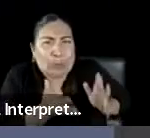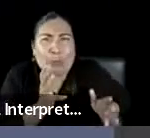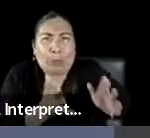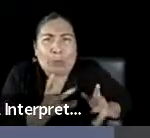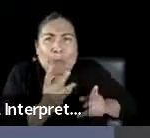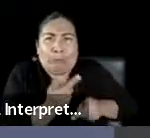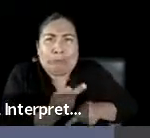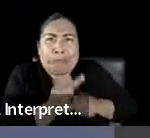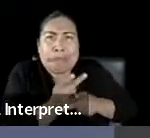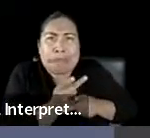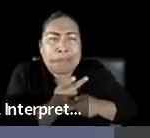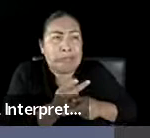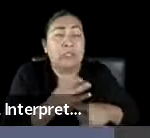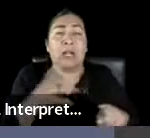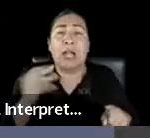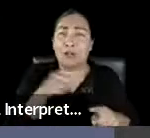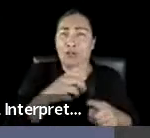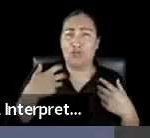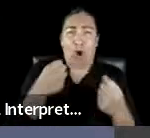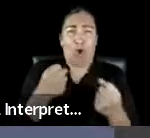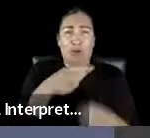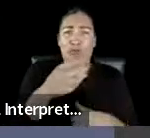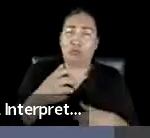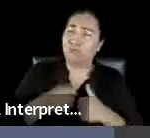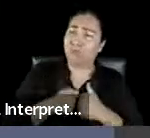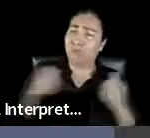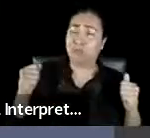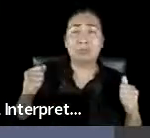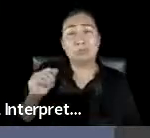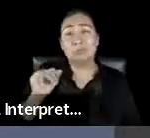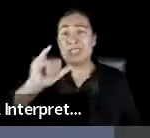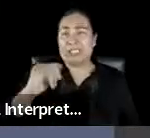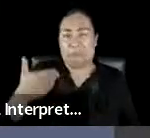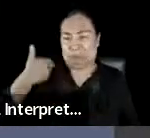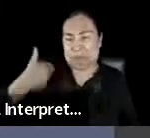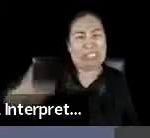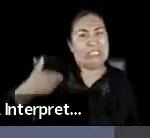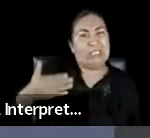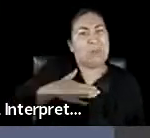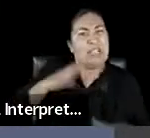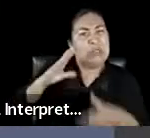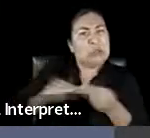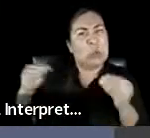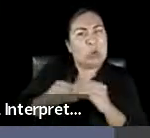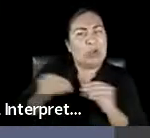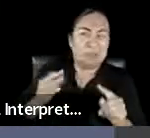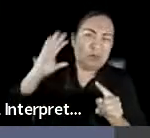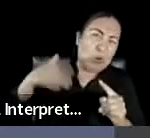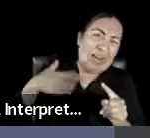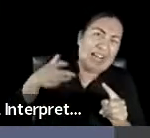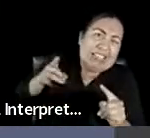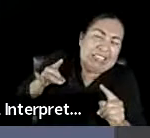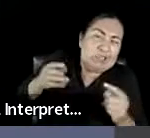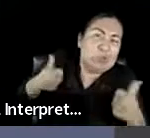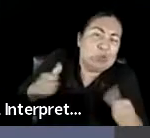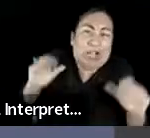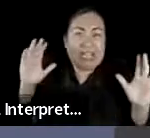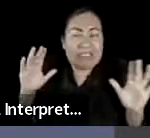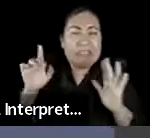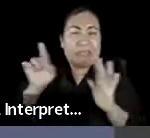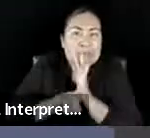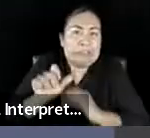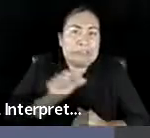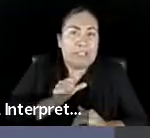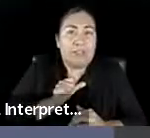through sharing that story and saying, yeah, this is part of me, this is part of my story, it's just really resonated with me. Of